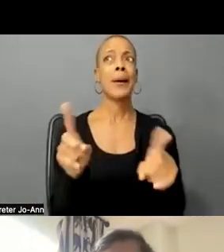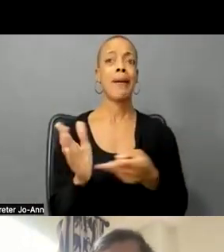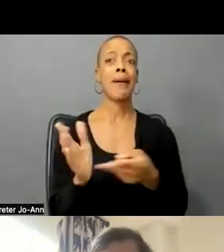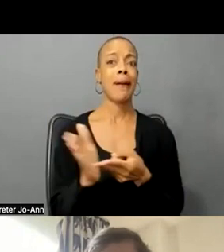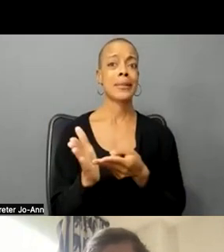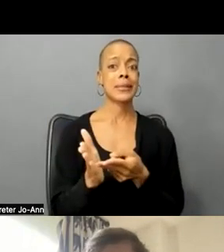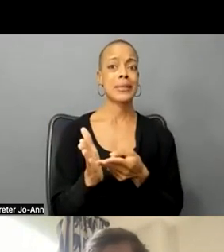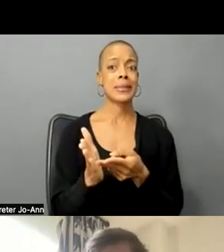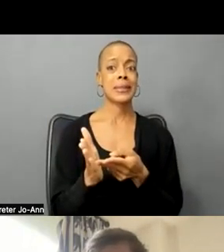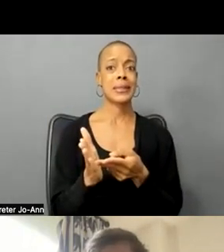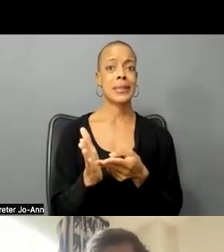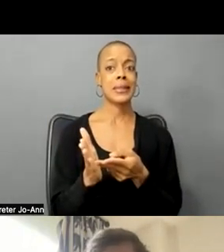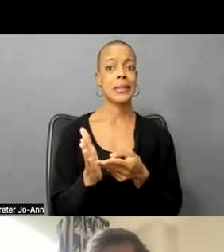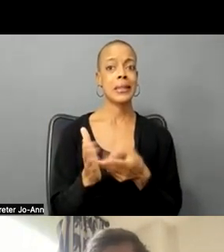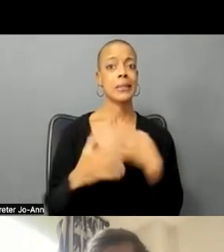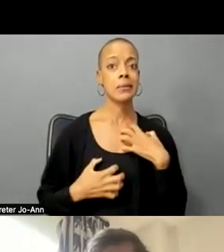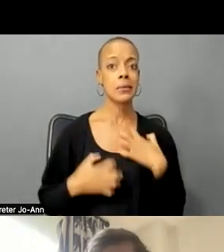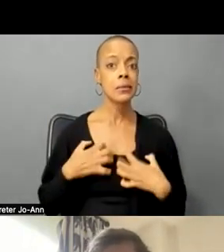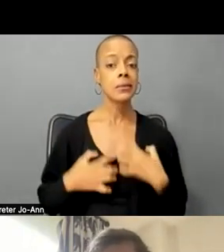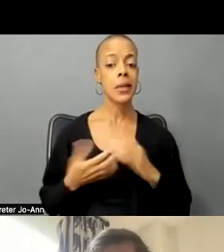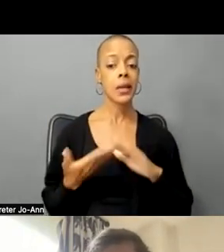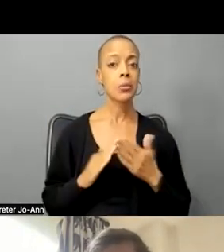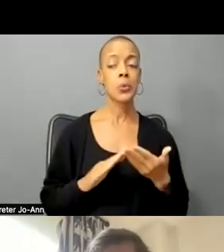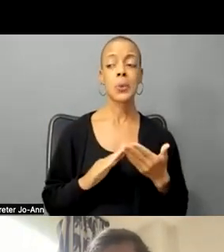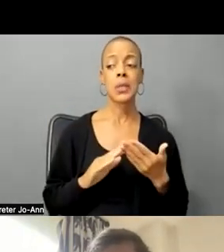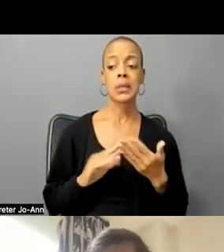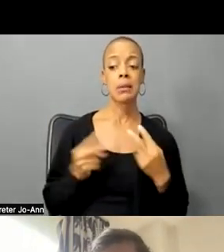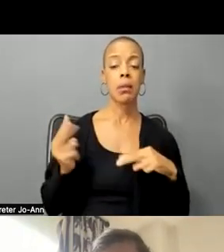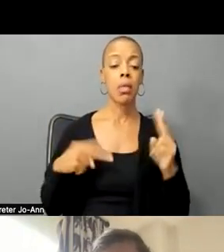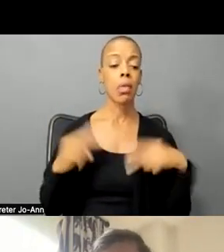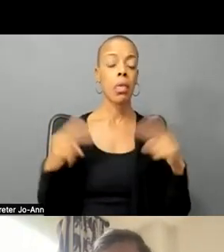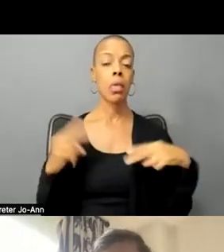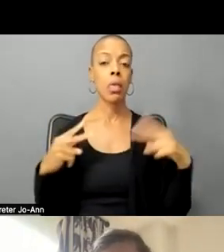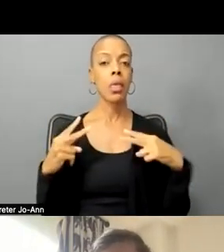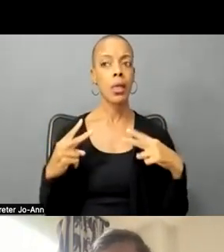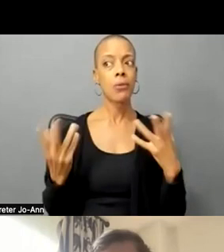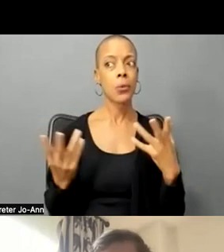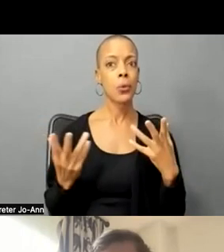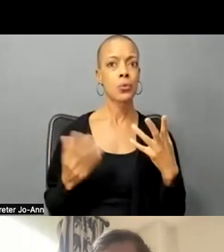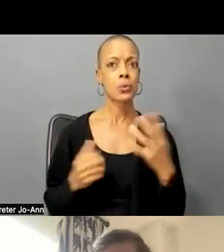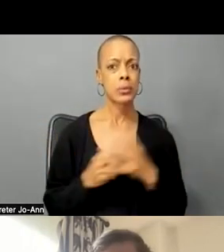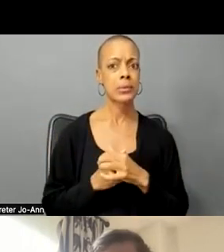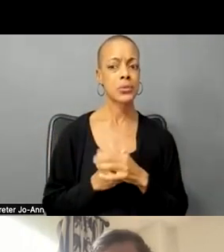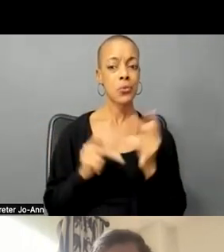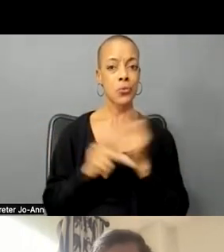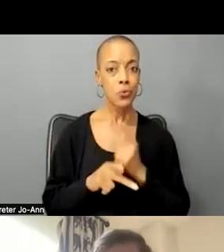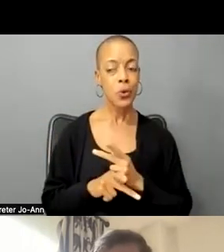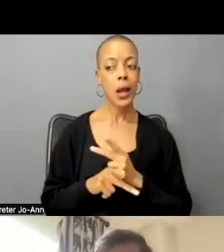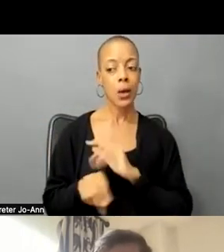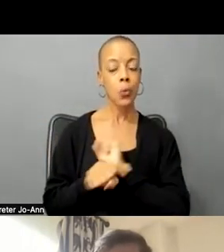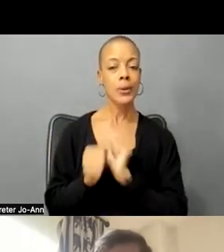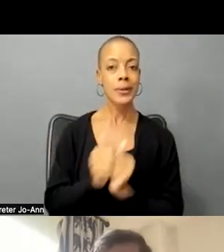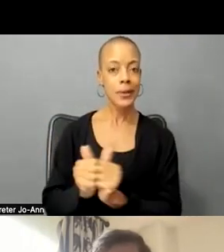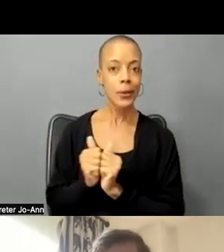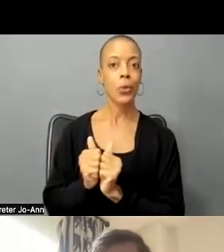there's a lot of disdain between our communities for a lot of real reasons. So figuring out how to work with each other